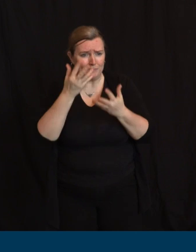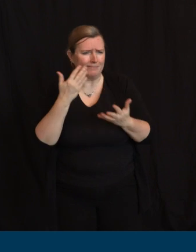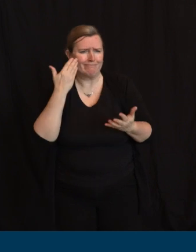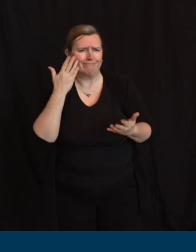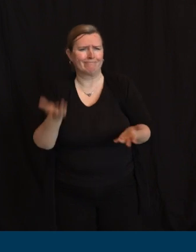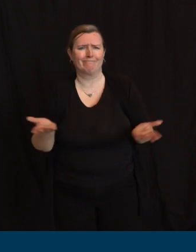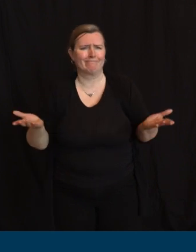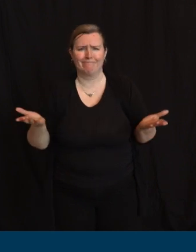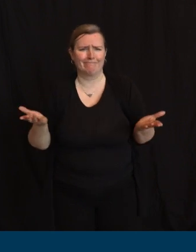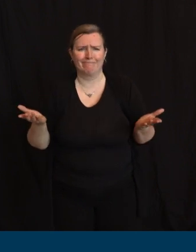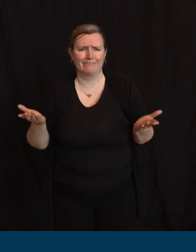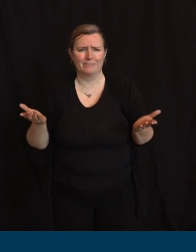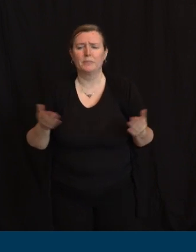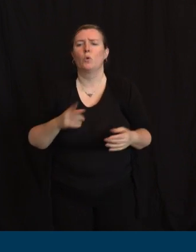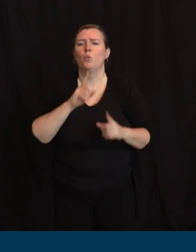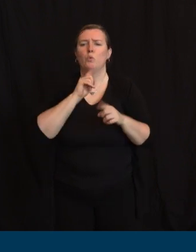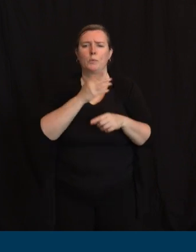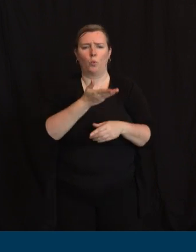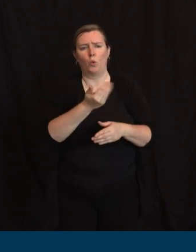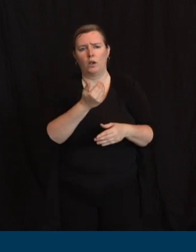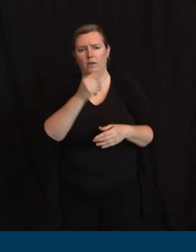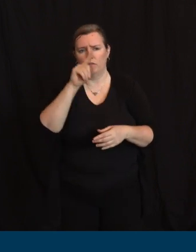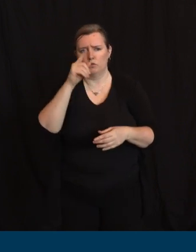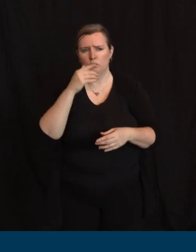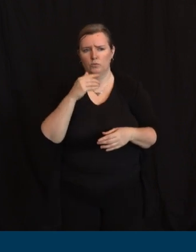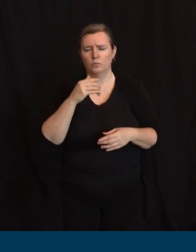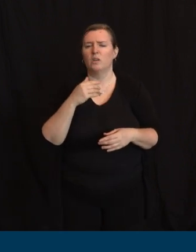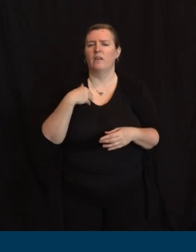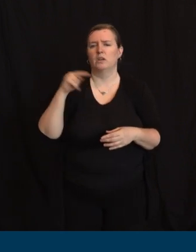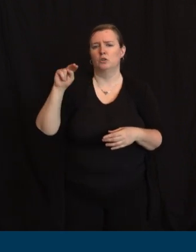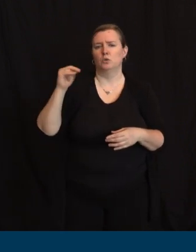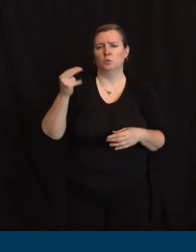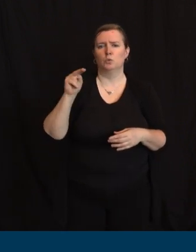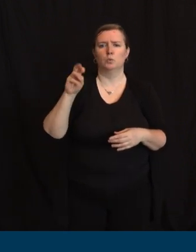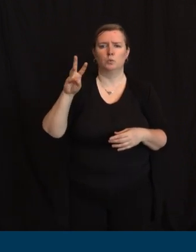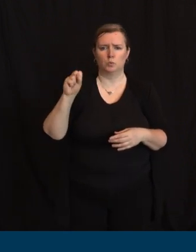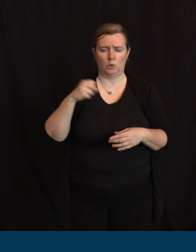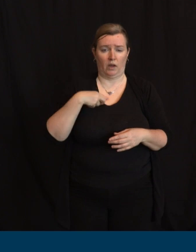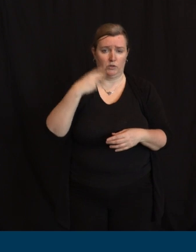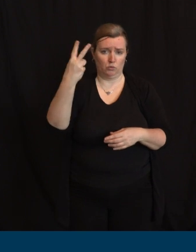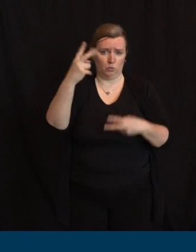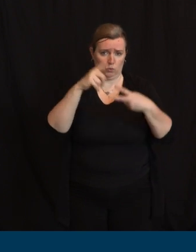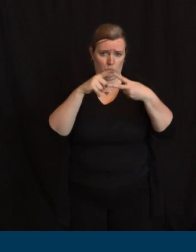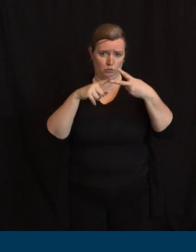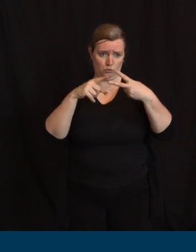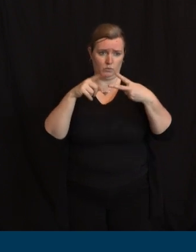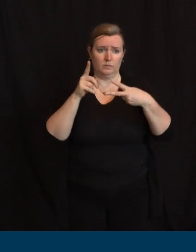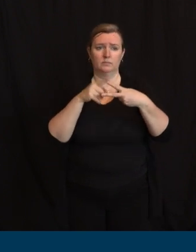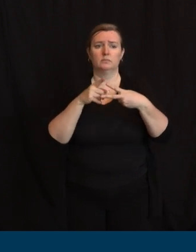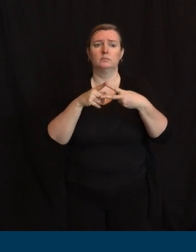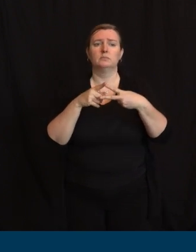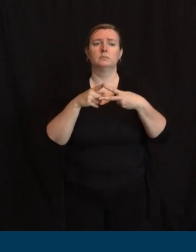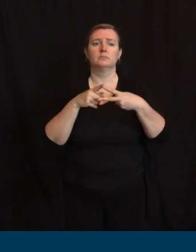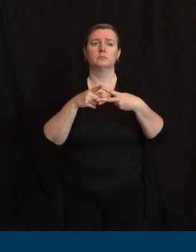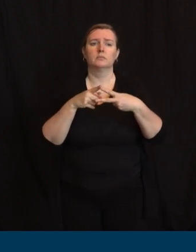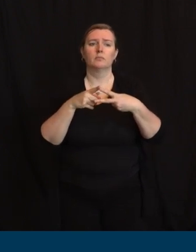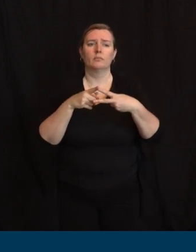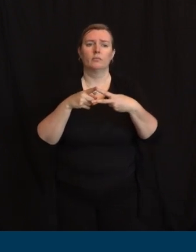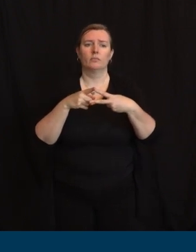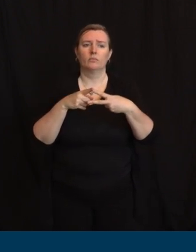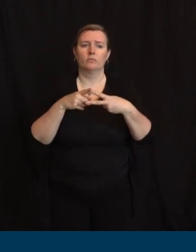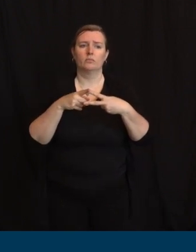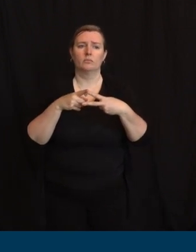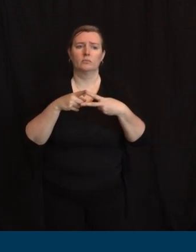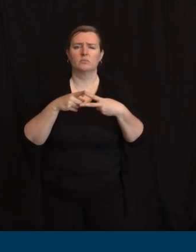News Network. I have two quick questions. The first question is, there's currently a grassroots social media movement to create a